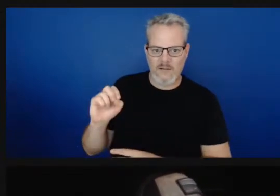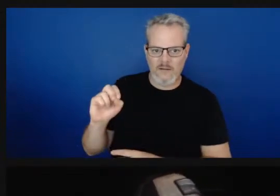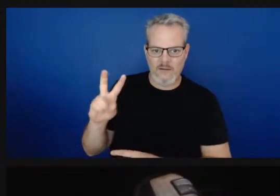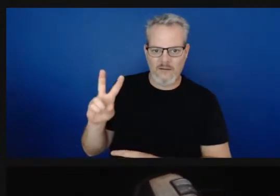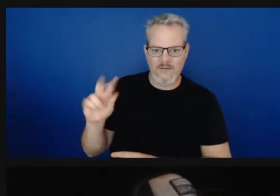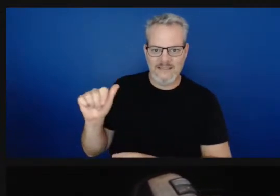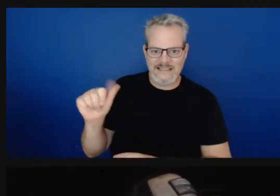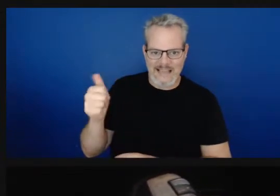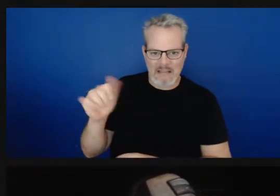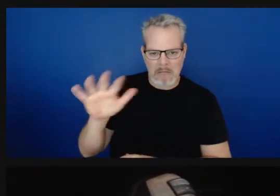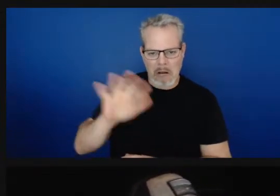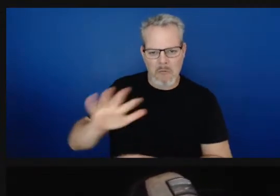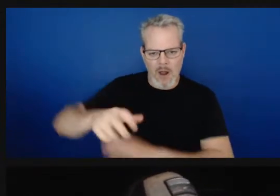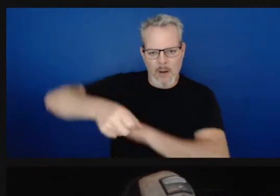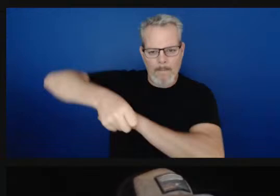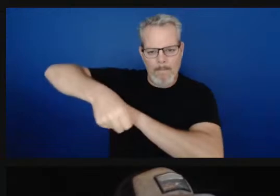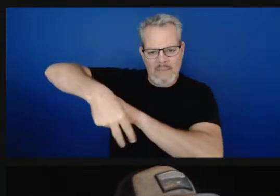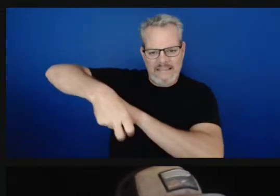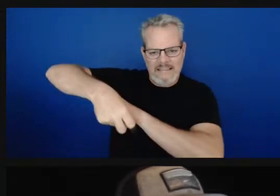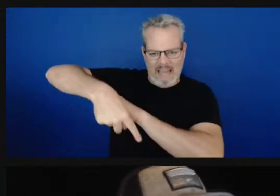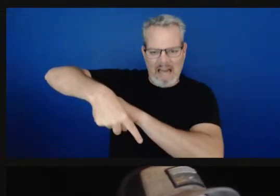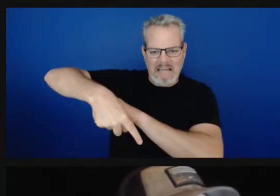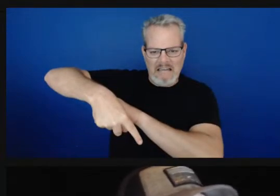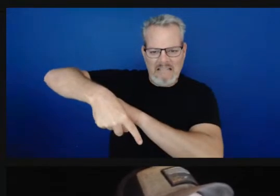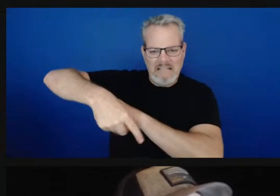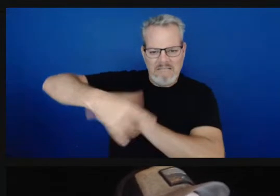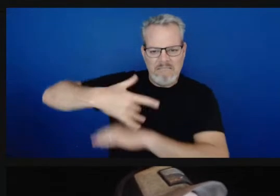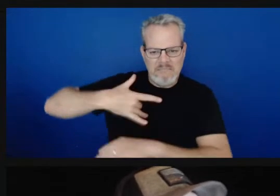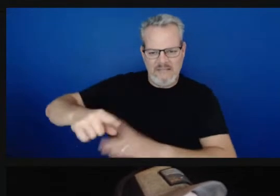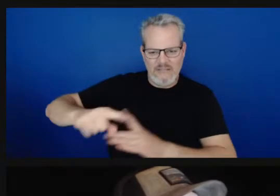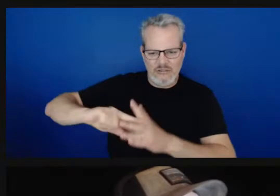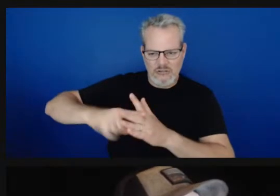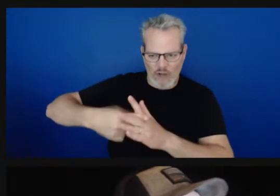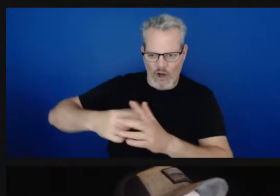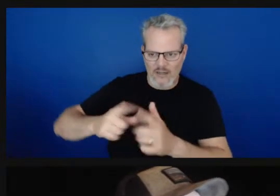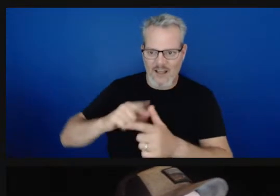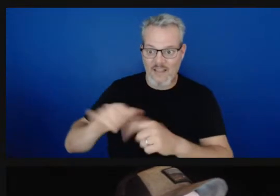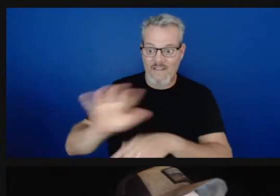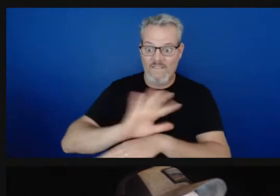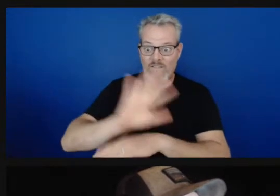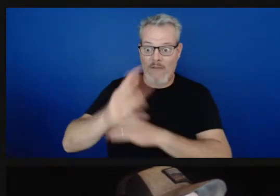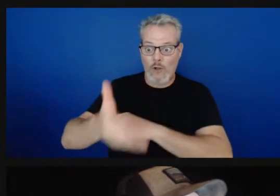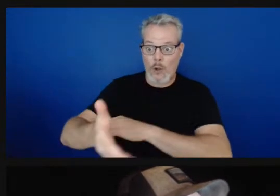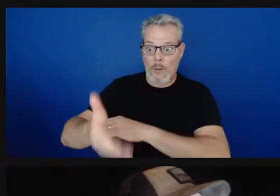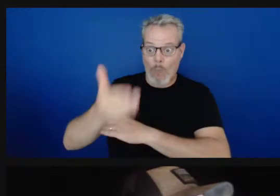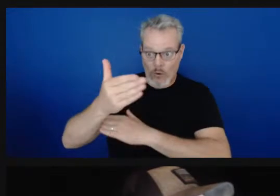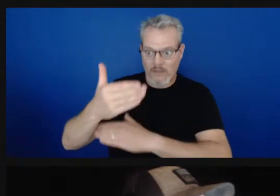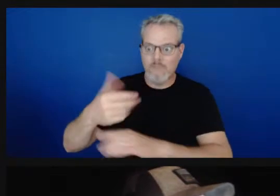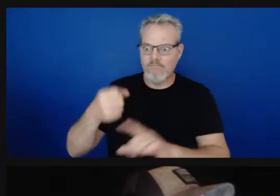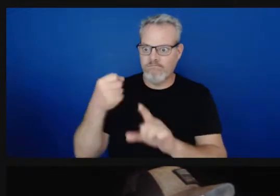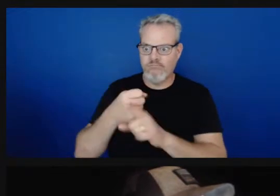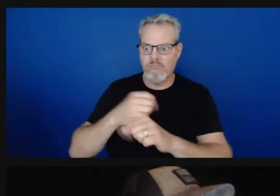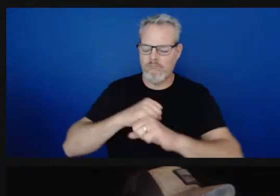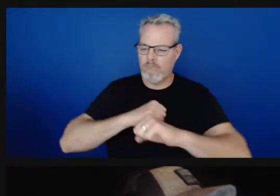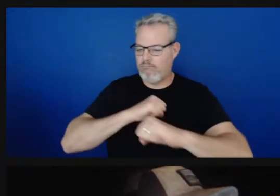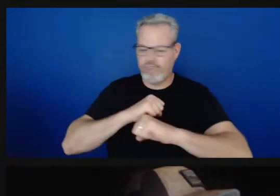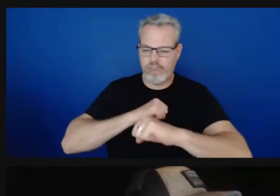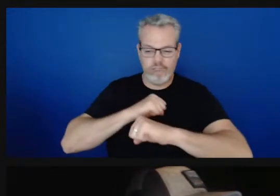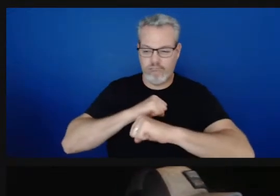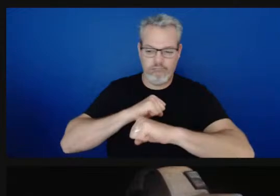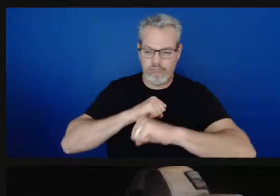at around midnight, essentially. And beginning at 5 a.m., there was a small swarm at the summit